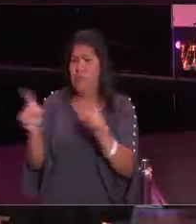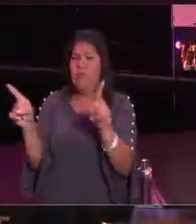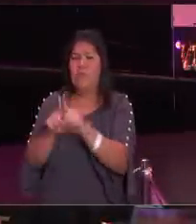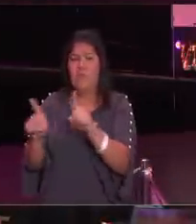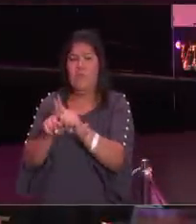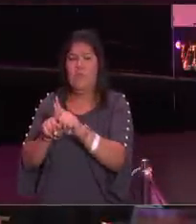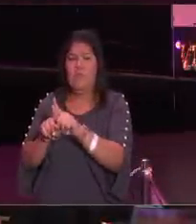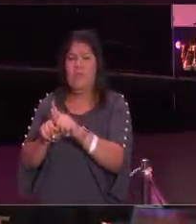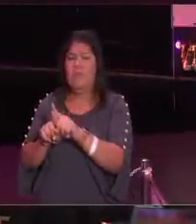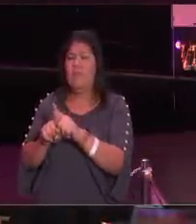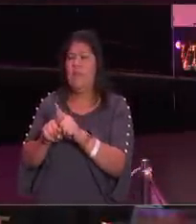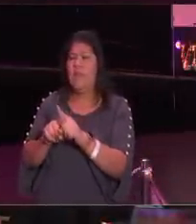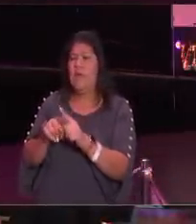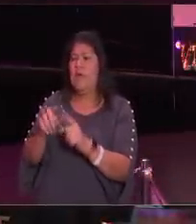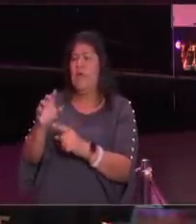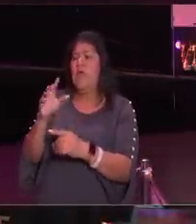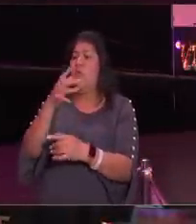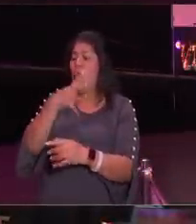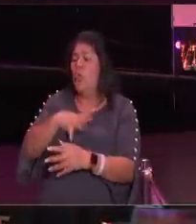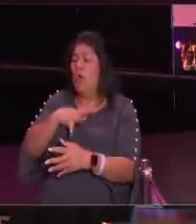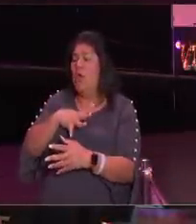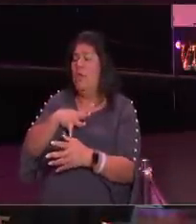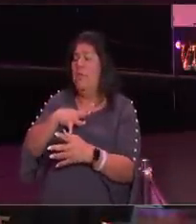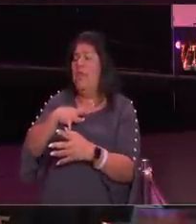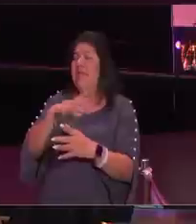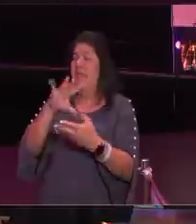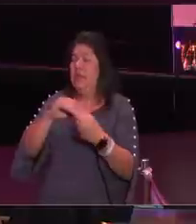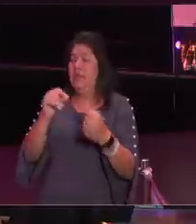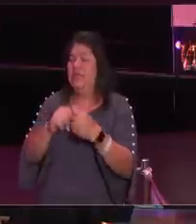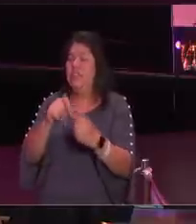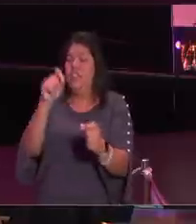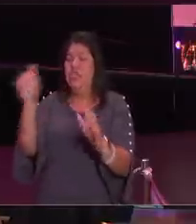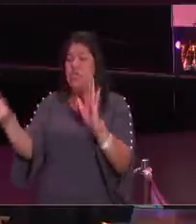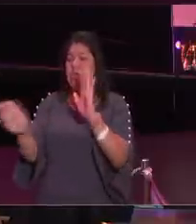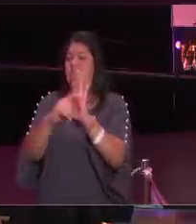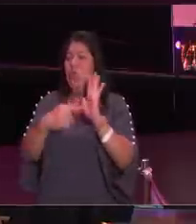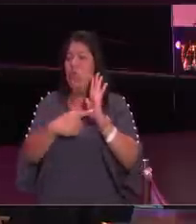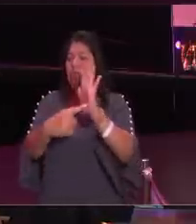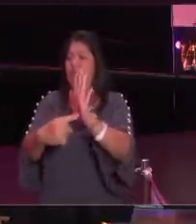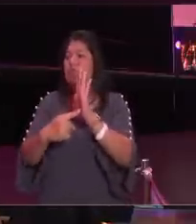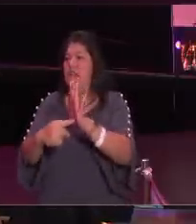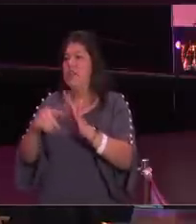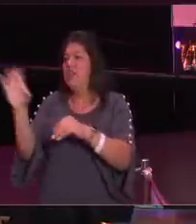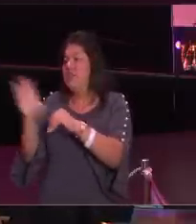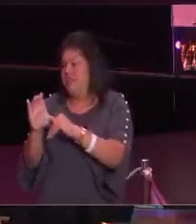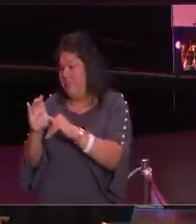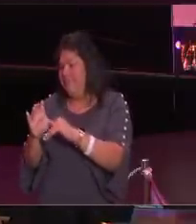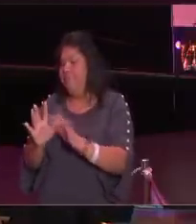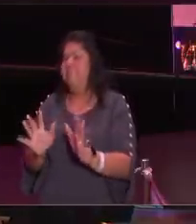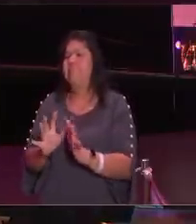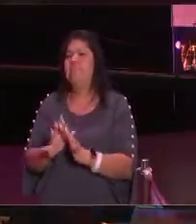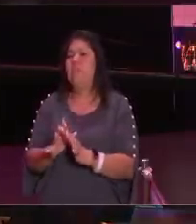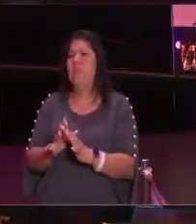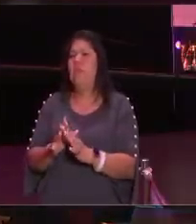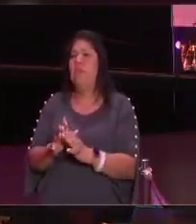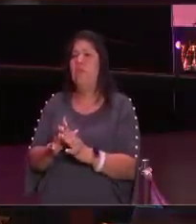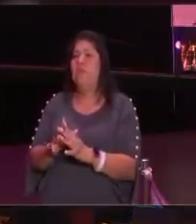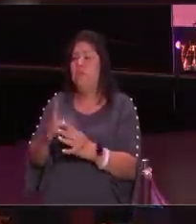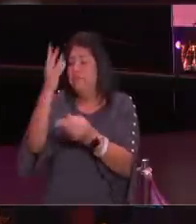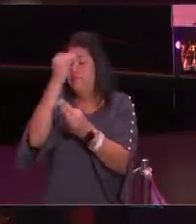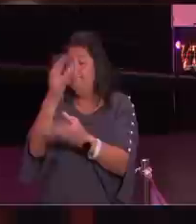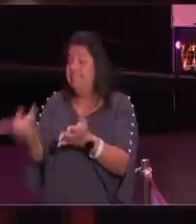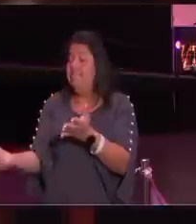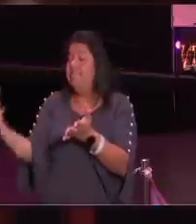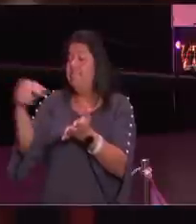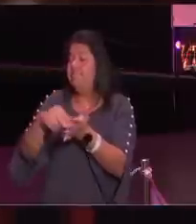Also, the Shunammite woman of our story is a picture of the church. Can I tell you, if we're going to be